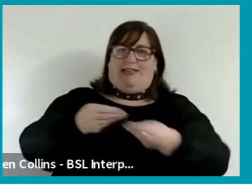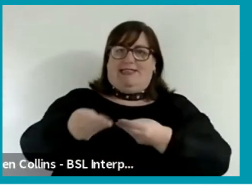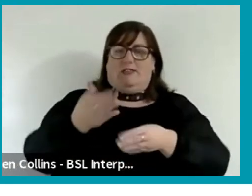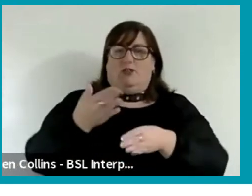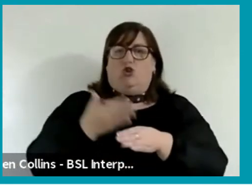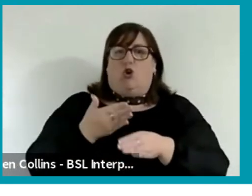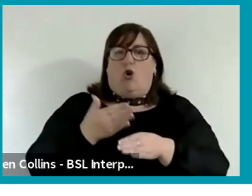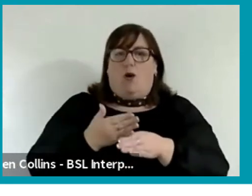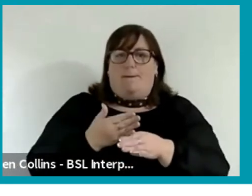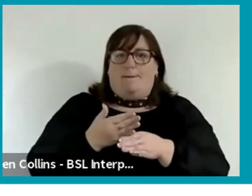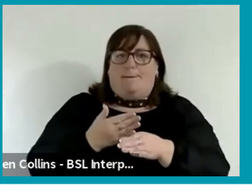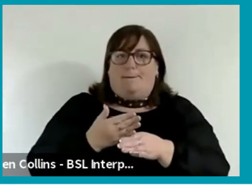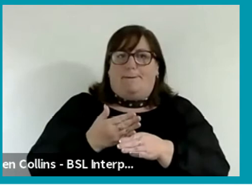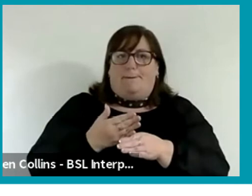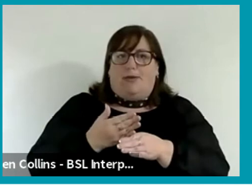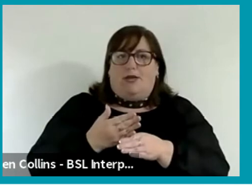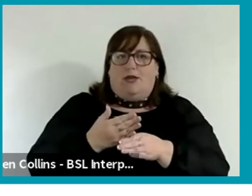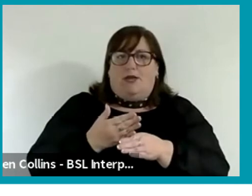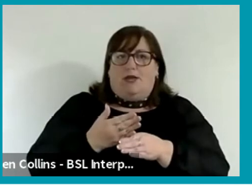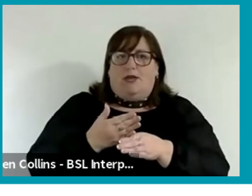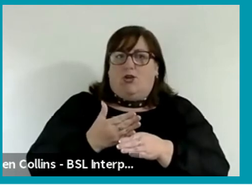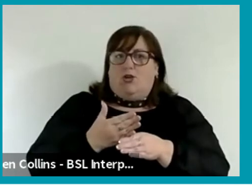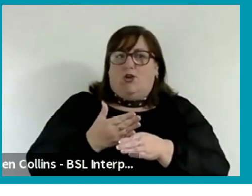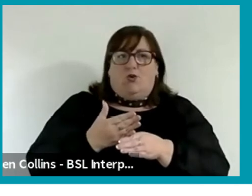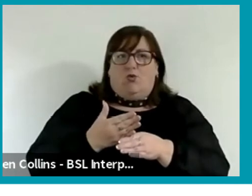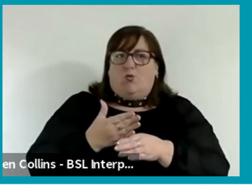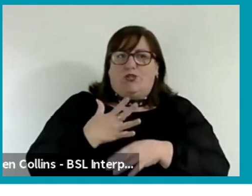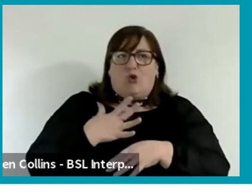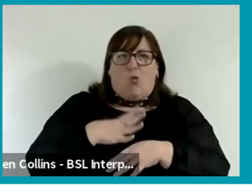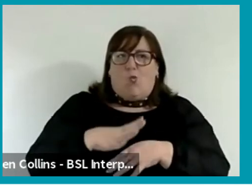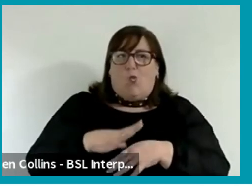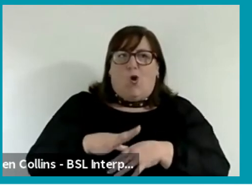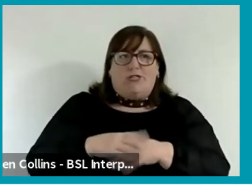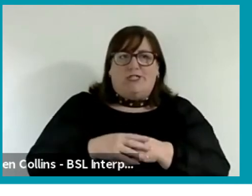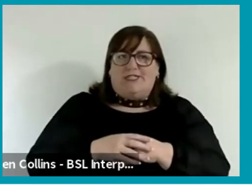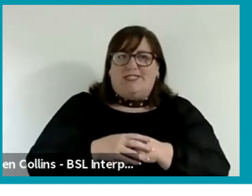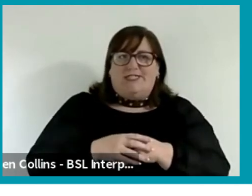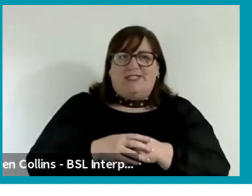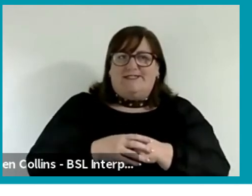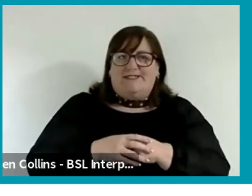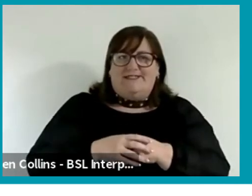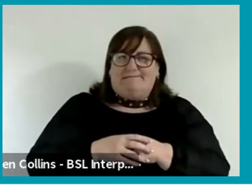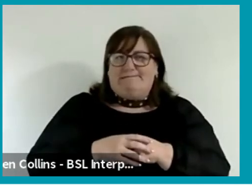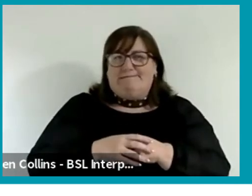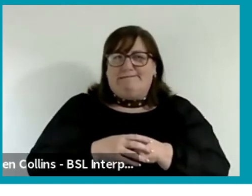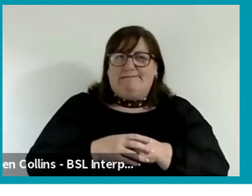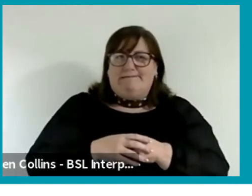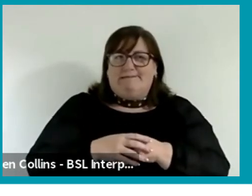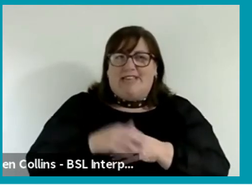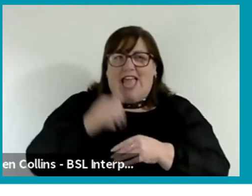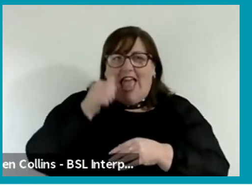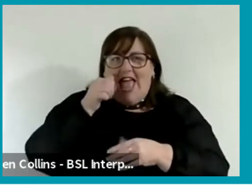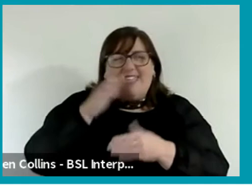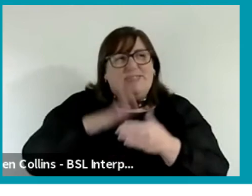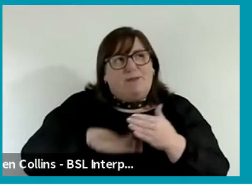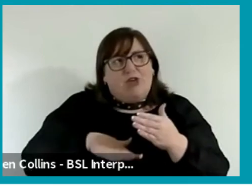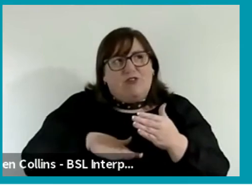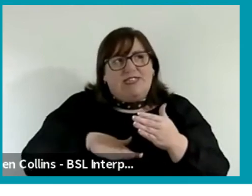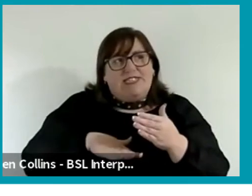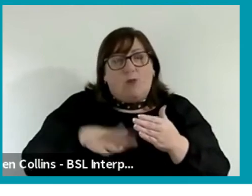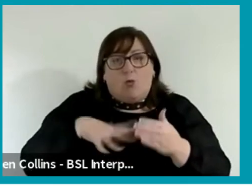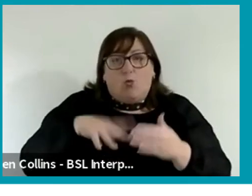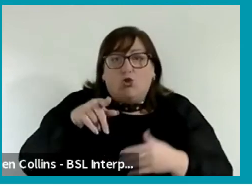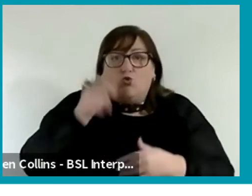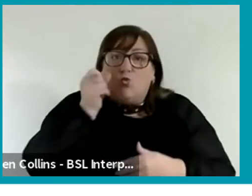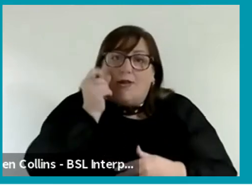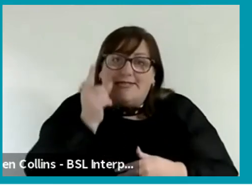you to bring certain experience. We want you to understand what the job is all about.